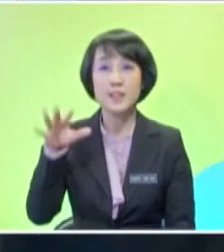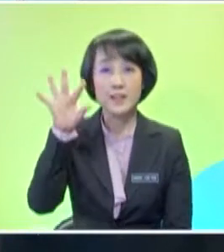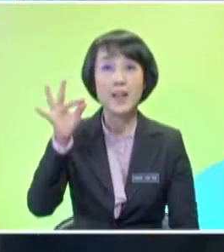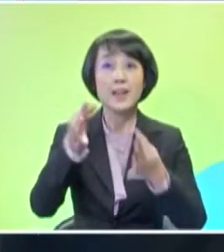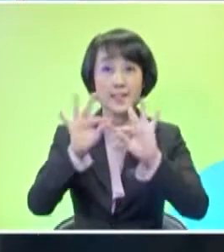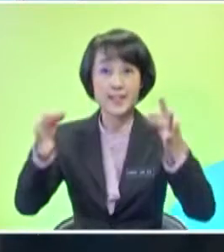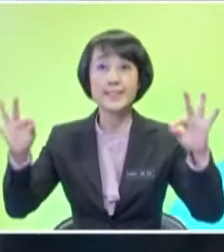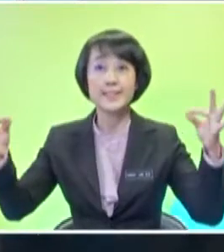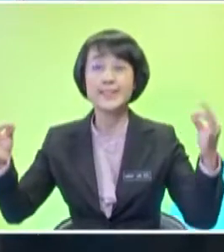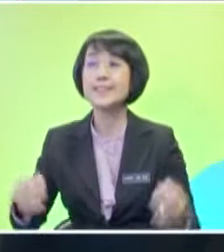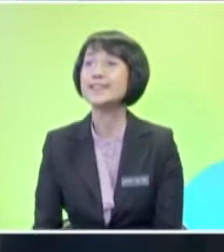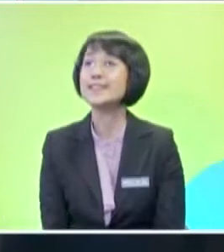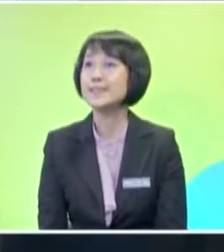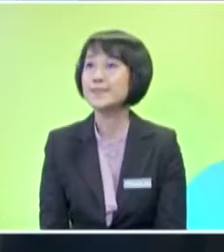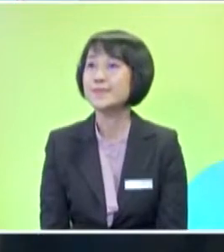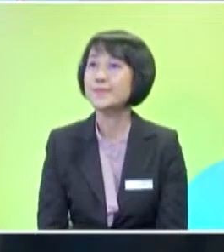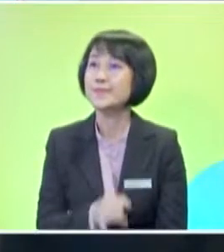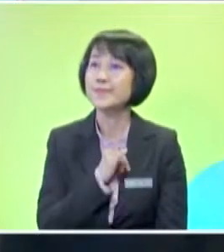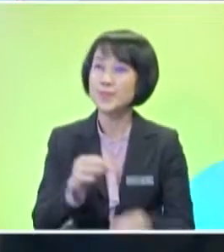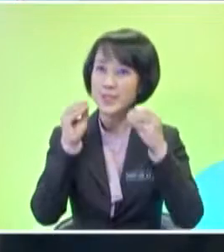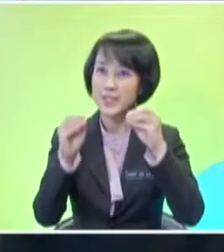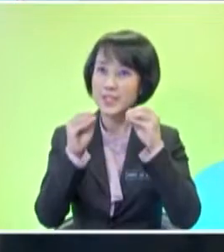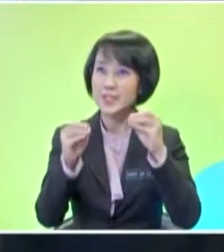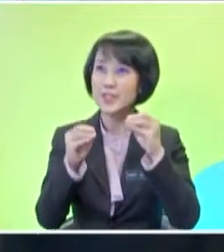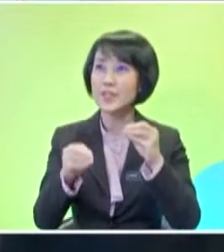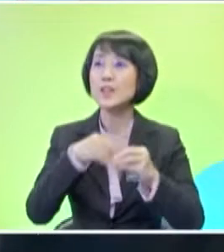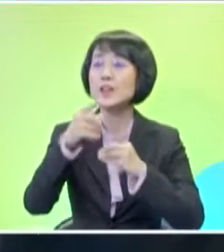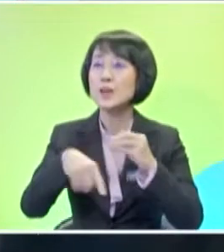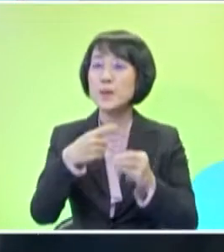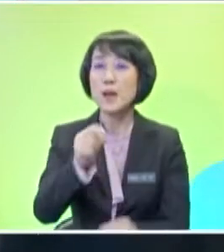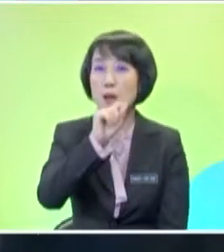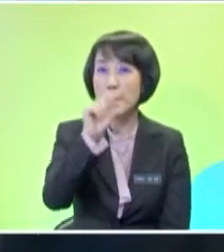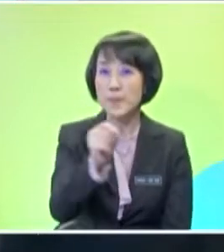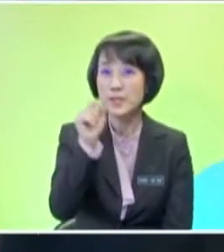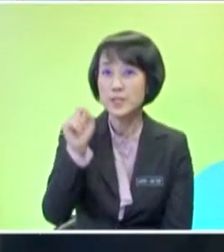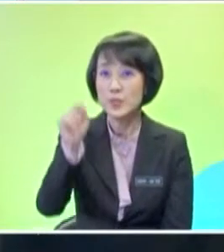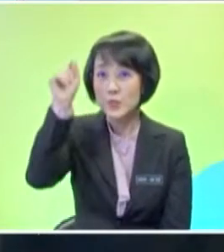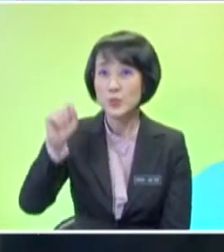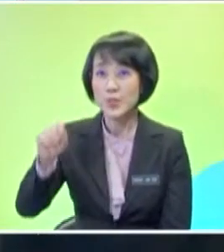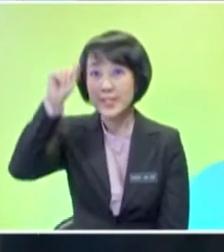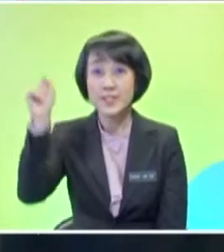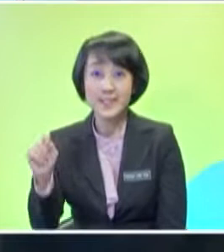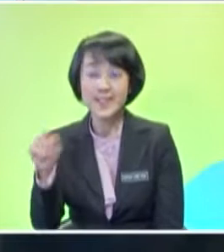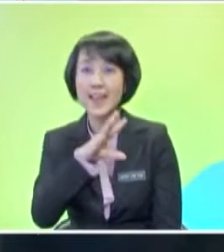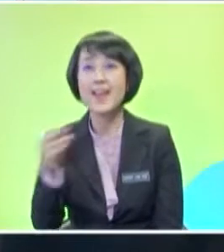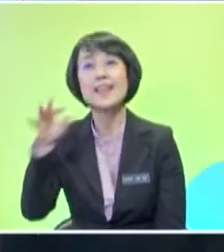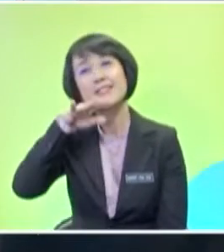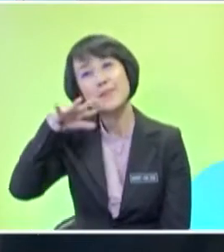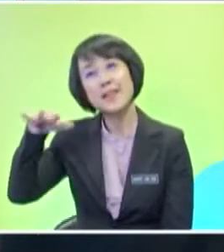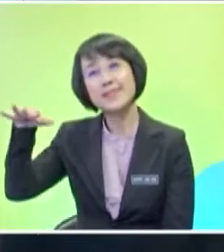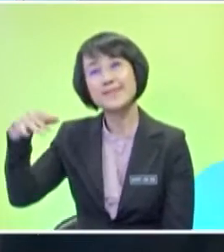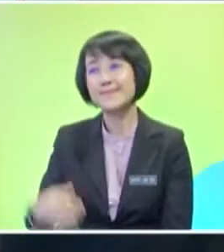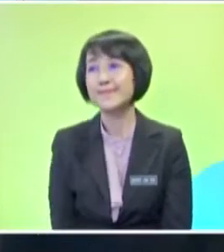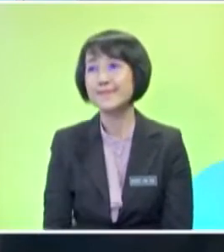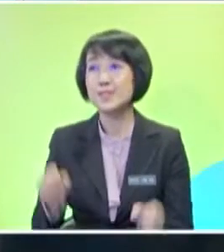Okay. I will teach you about punctuation and spelling. Okay? Ah, okay. Shall